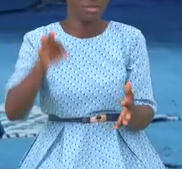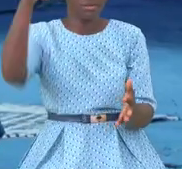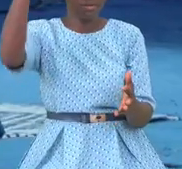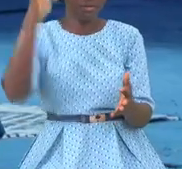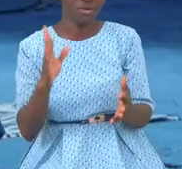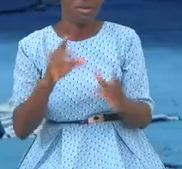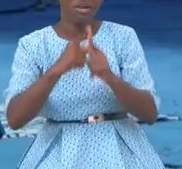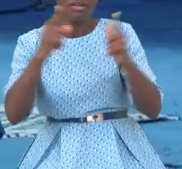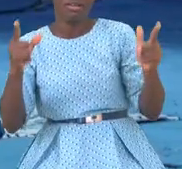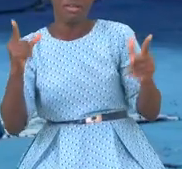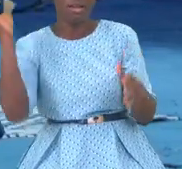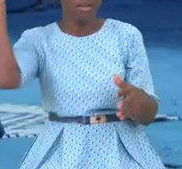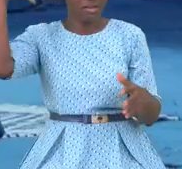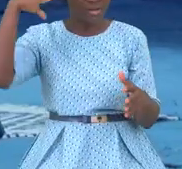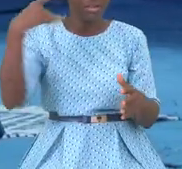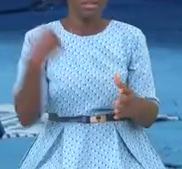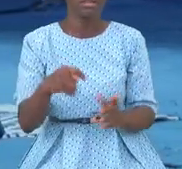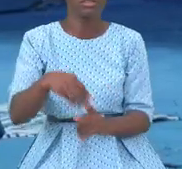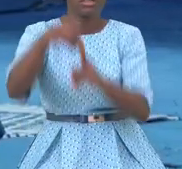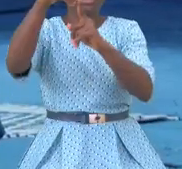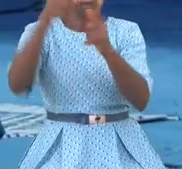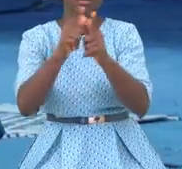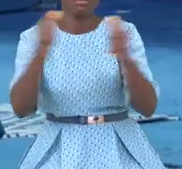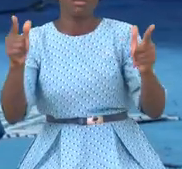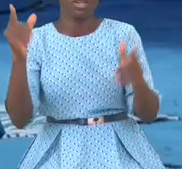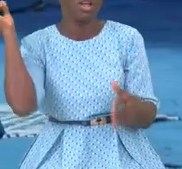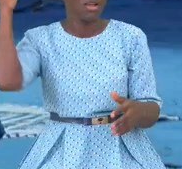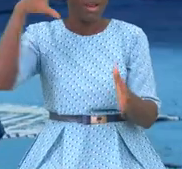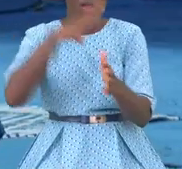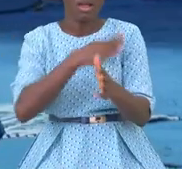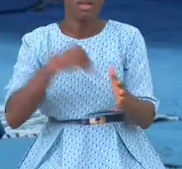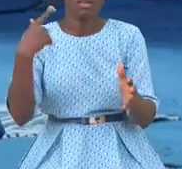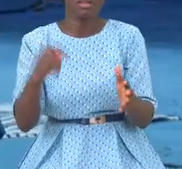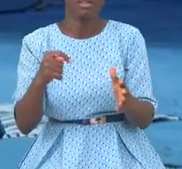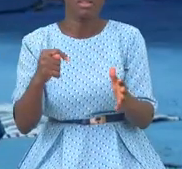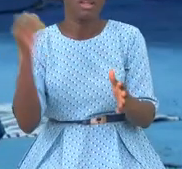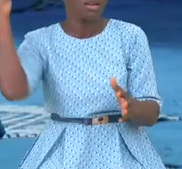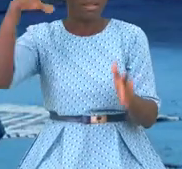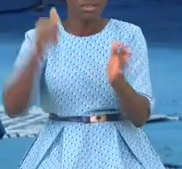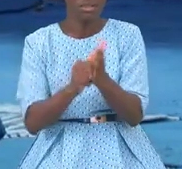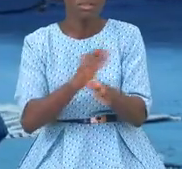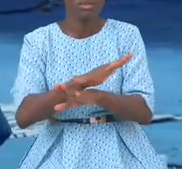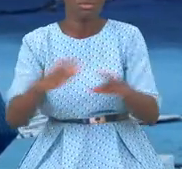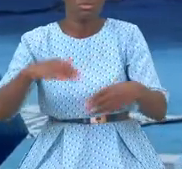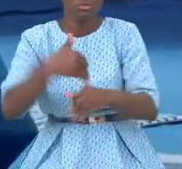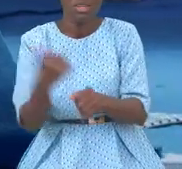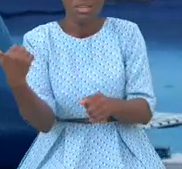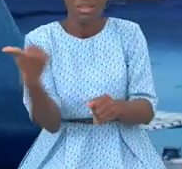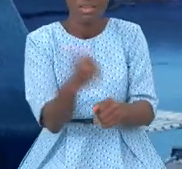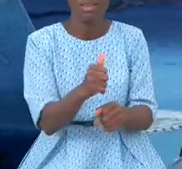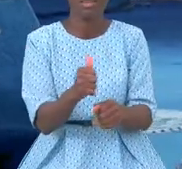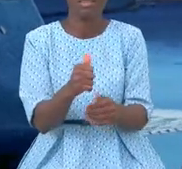the grace that does not make any discrimination, that comes to everyone. Grace,